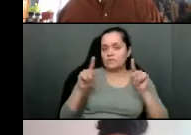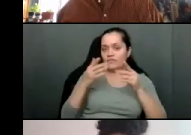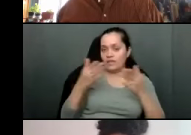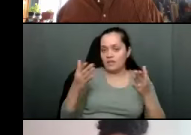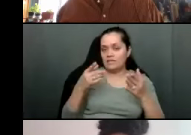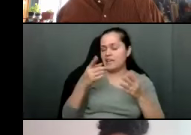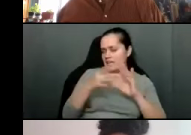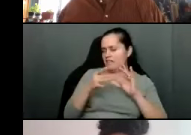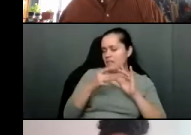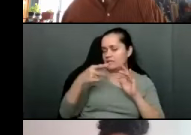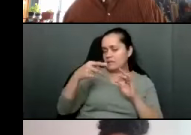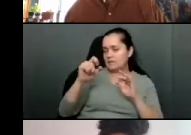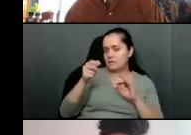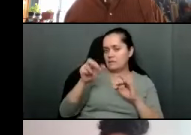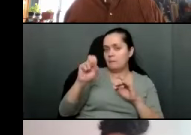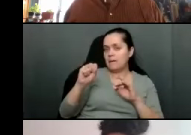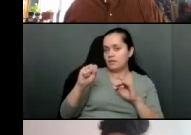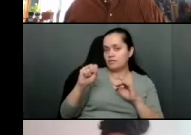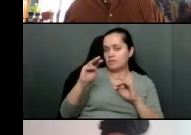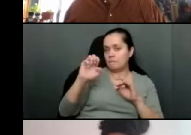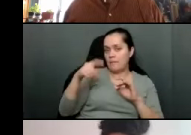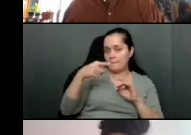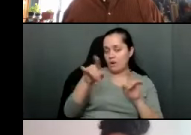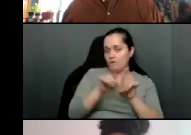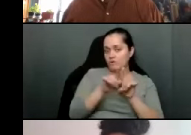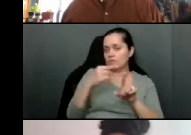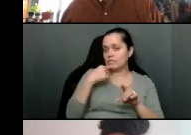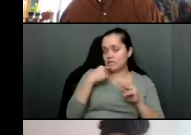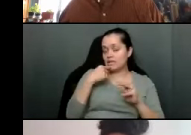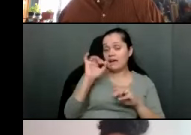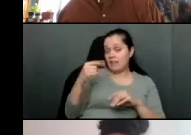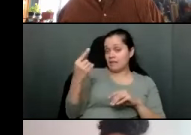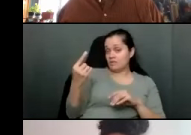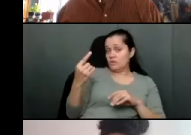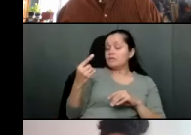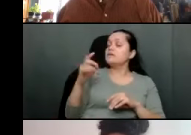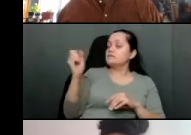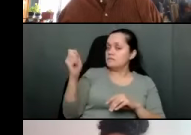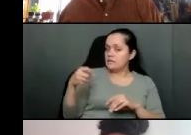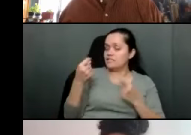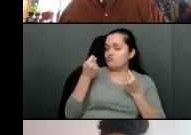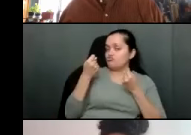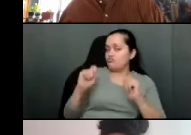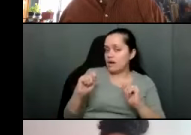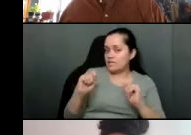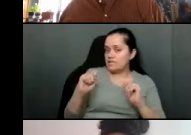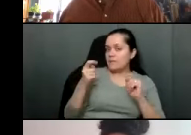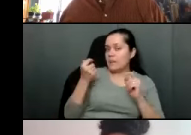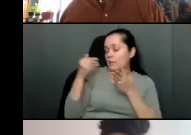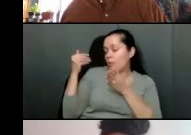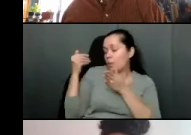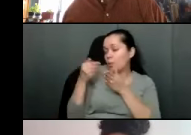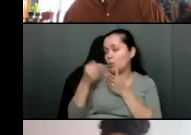they mentioned the Peters projection map in that video clip. That's one that indeed attempts to be much